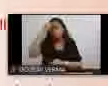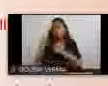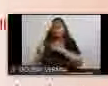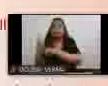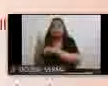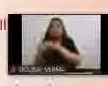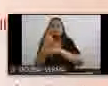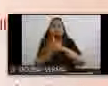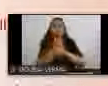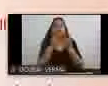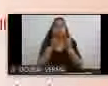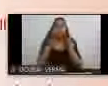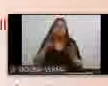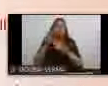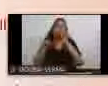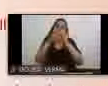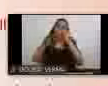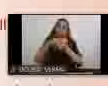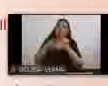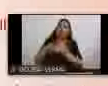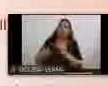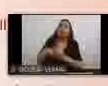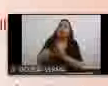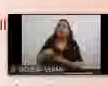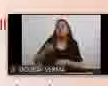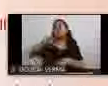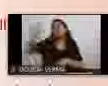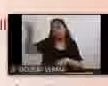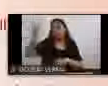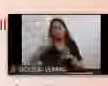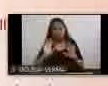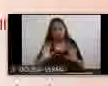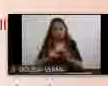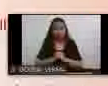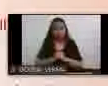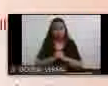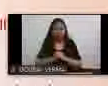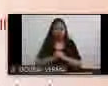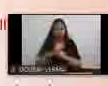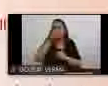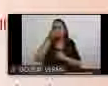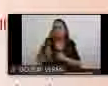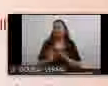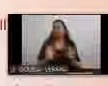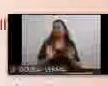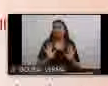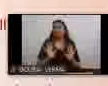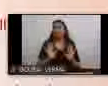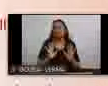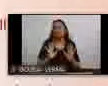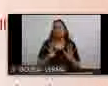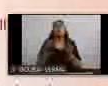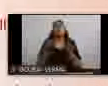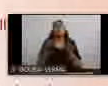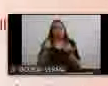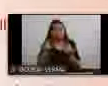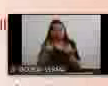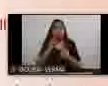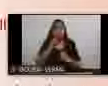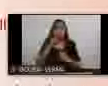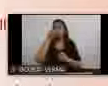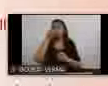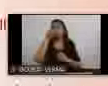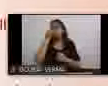picture, and that is why the learning will not happen that easily. These are known as the most